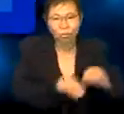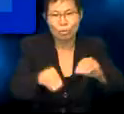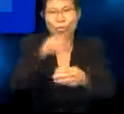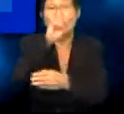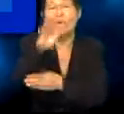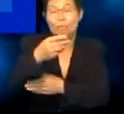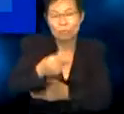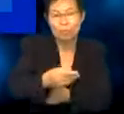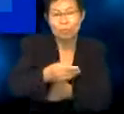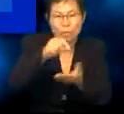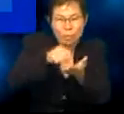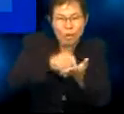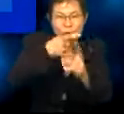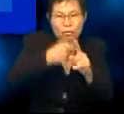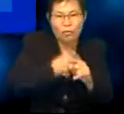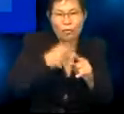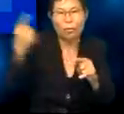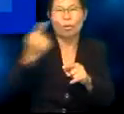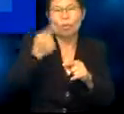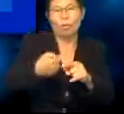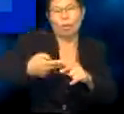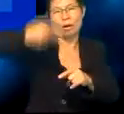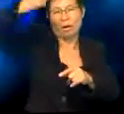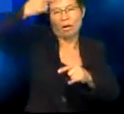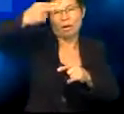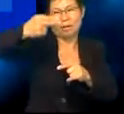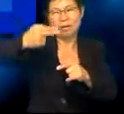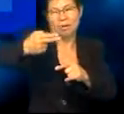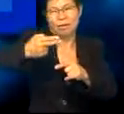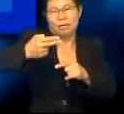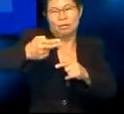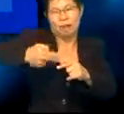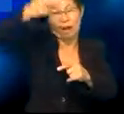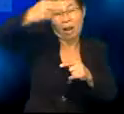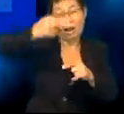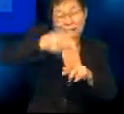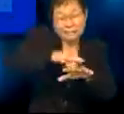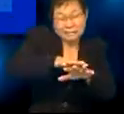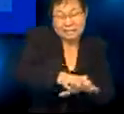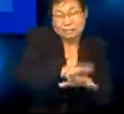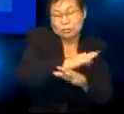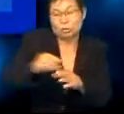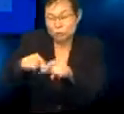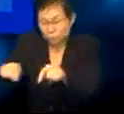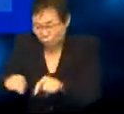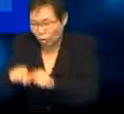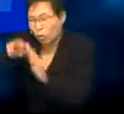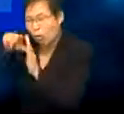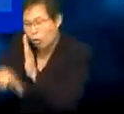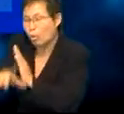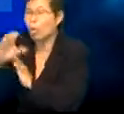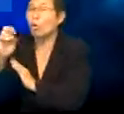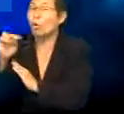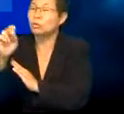The movement of particles is always from a region of higher concentration to a region of lower concentration.